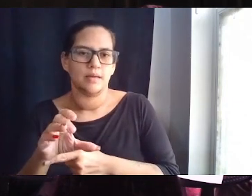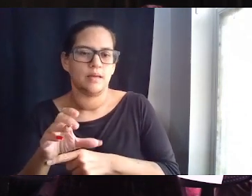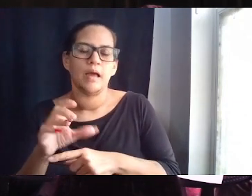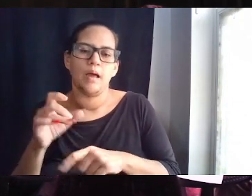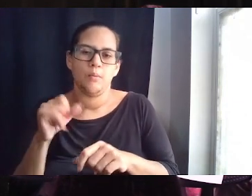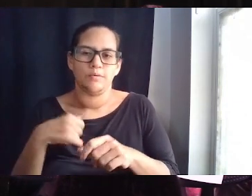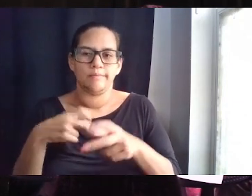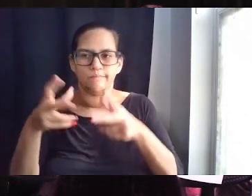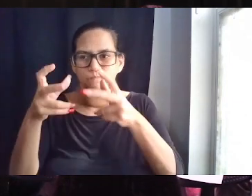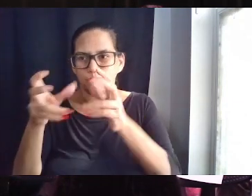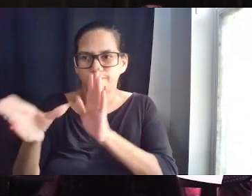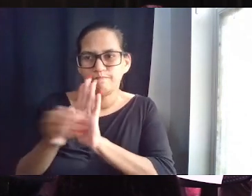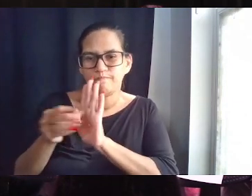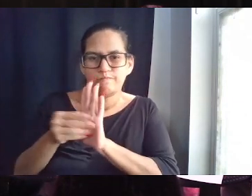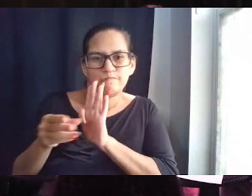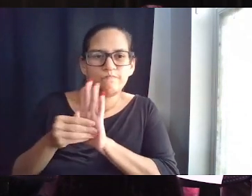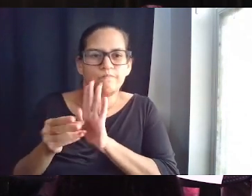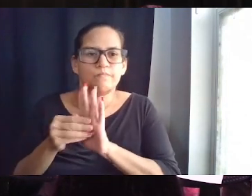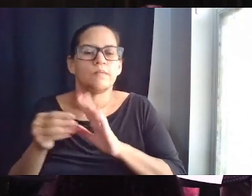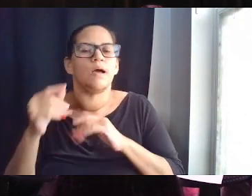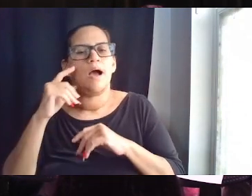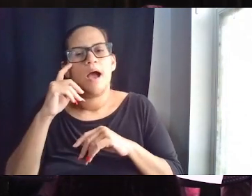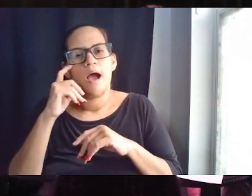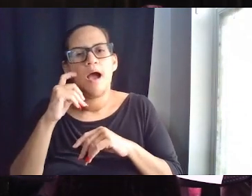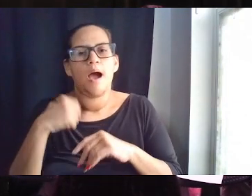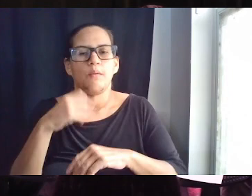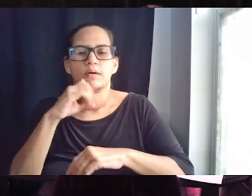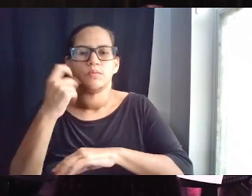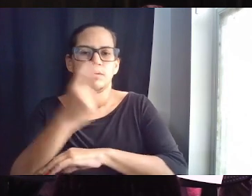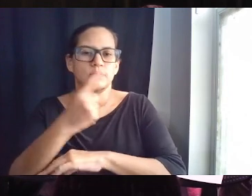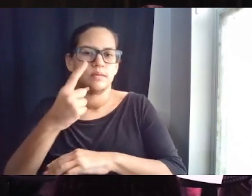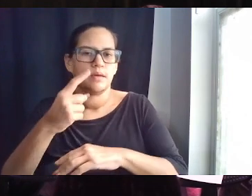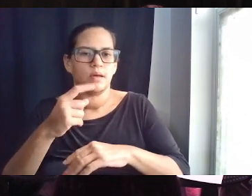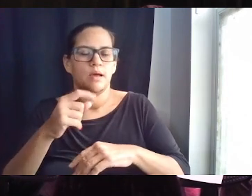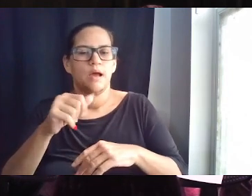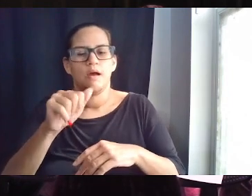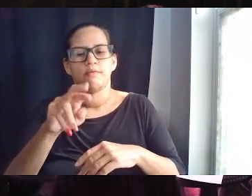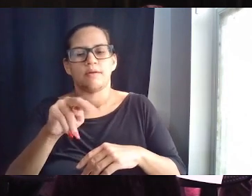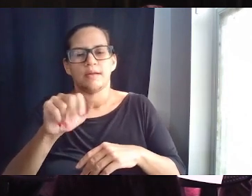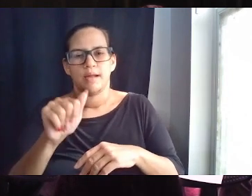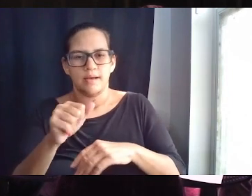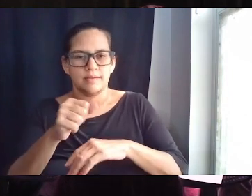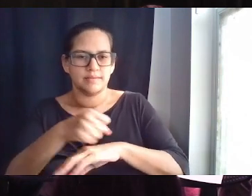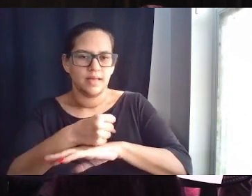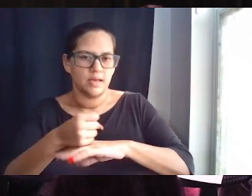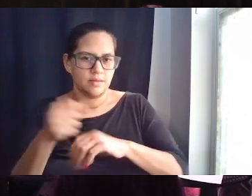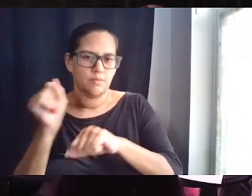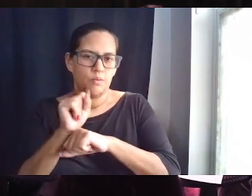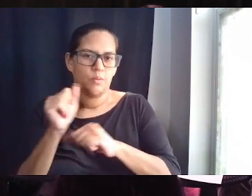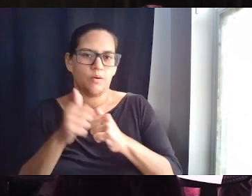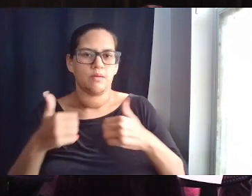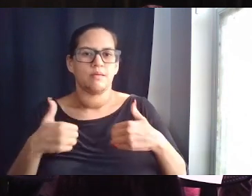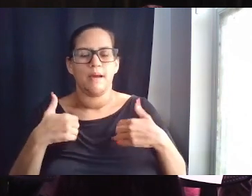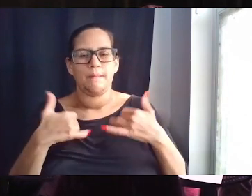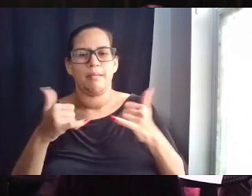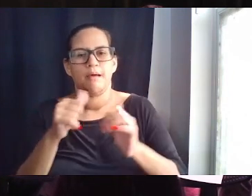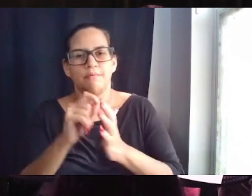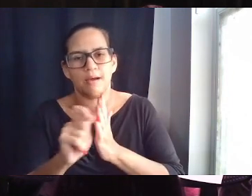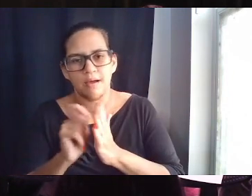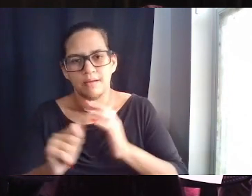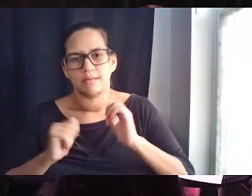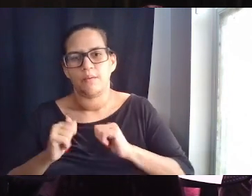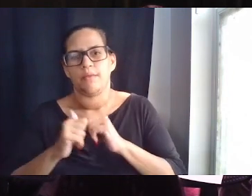syndrome. I was one day, Arena Stage reached out to me. I'd been working with Young Playwrights Theater. I'd done some work with them. And they